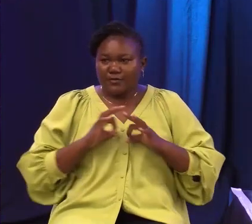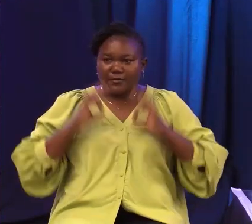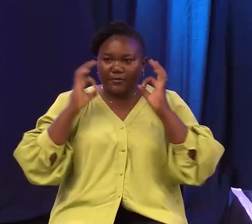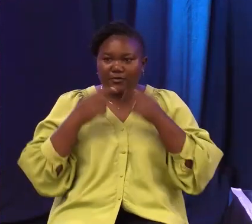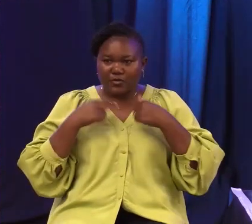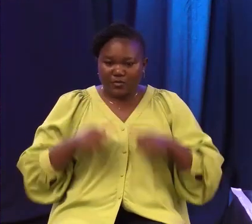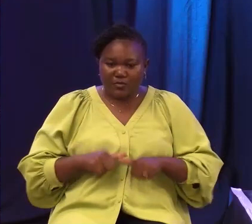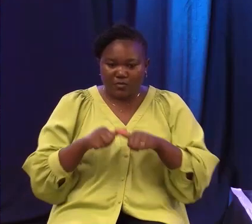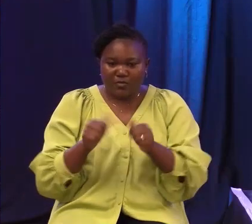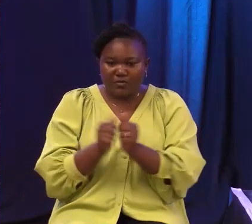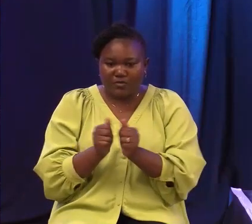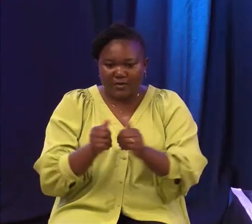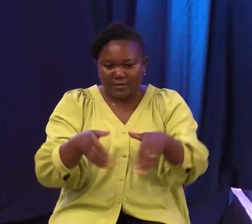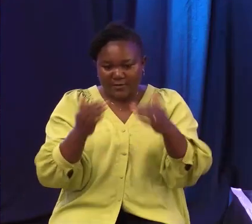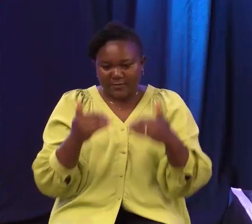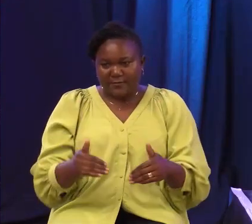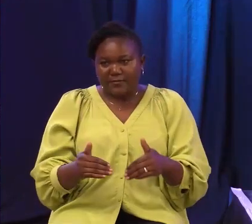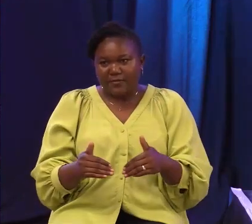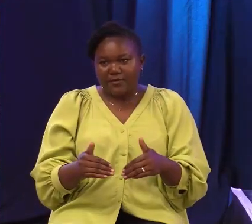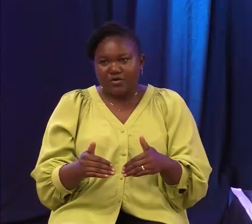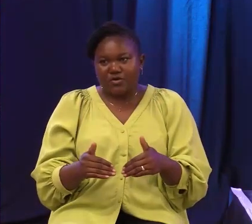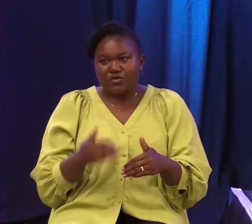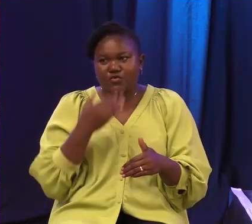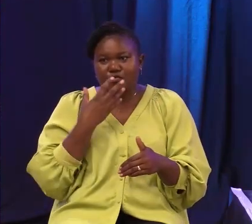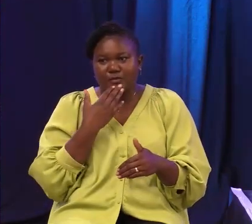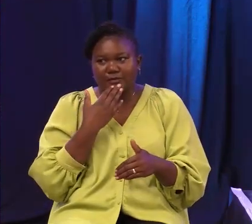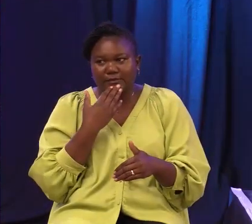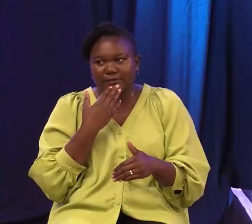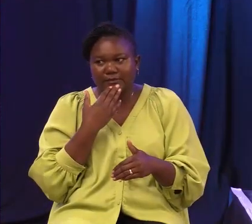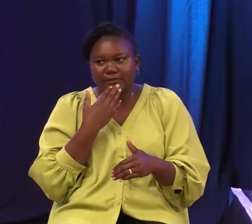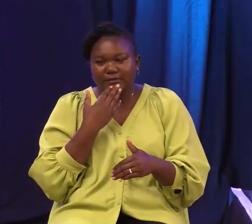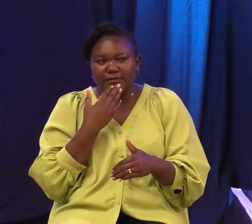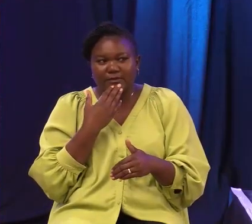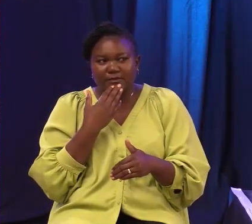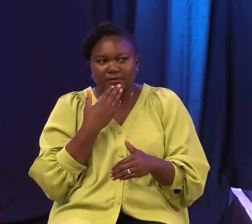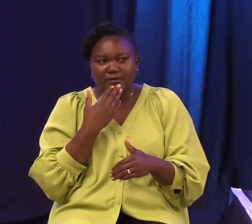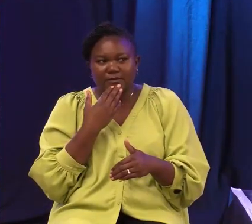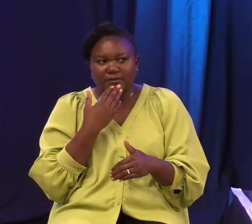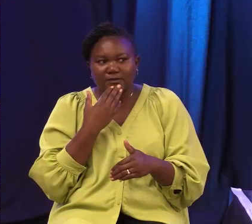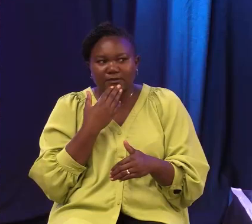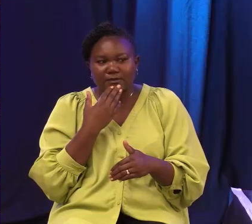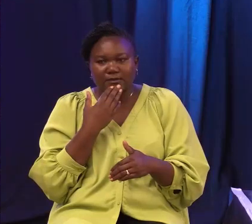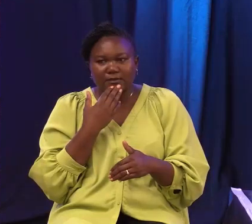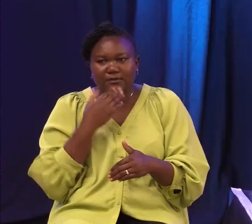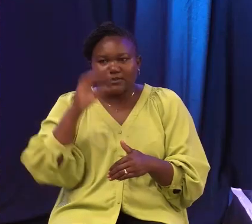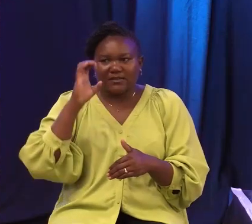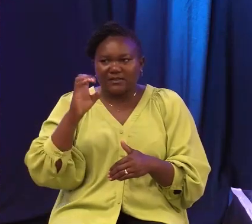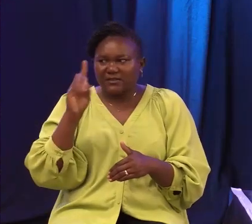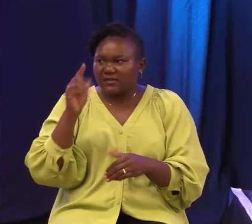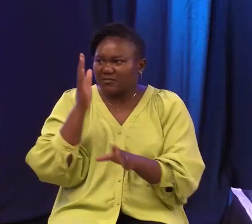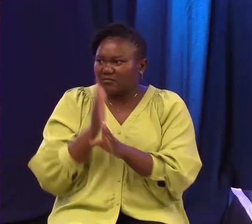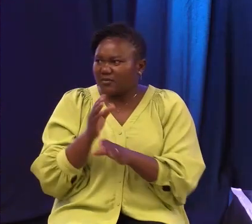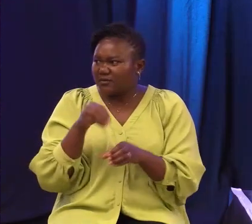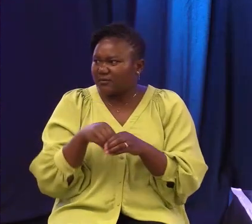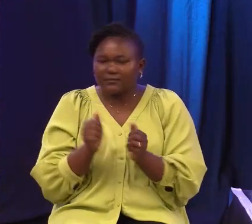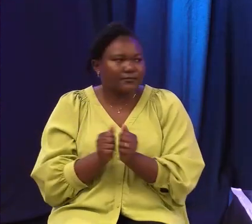to the next presentation by the real DC, but may we please have a hand of applause for our